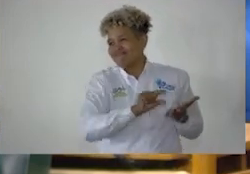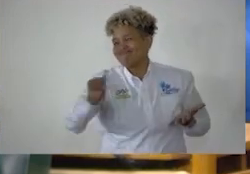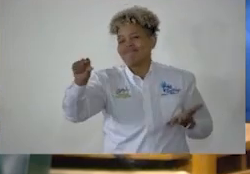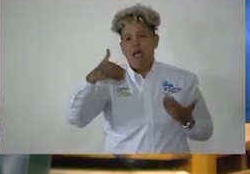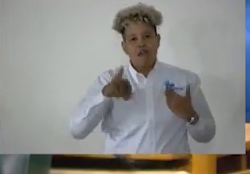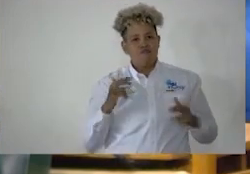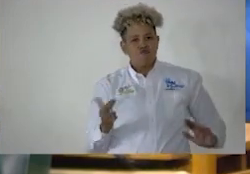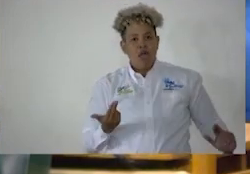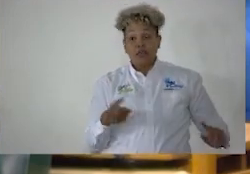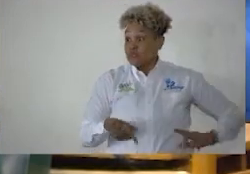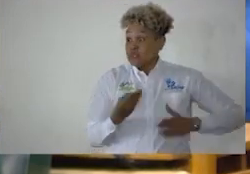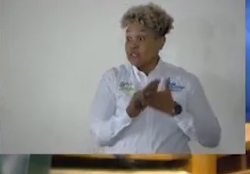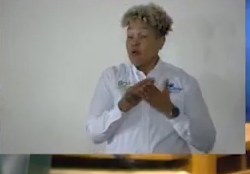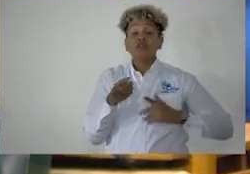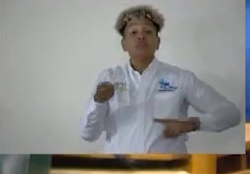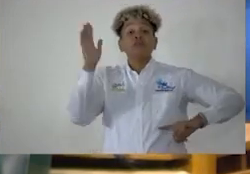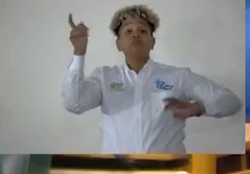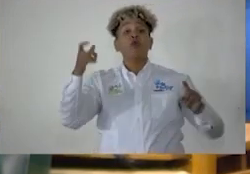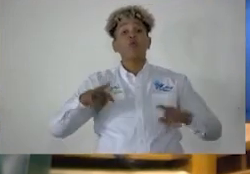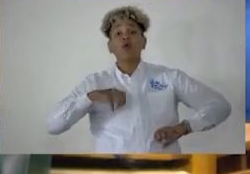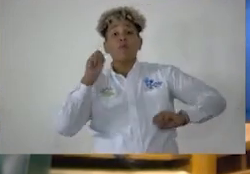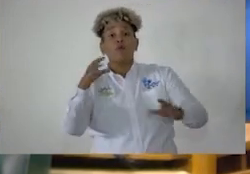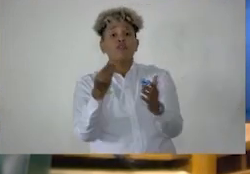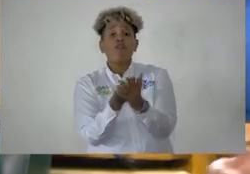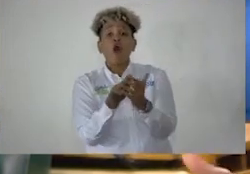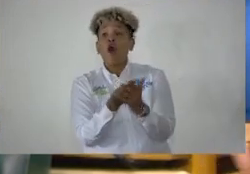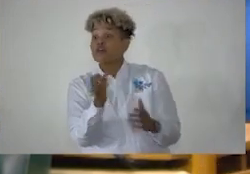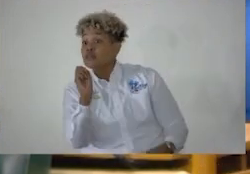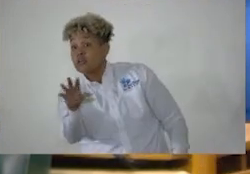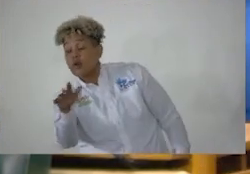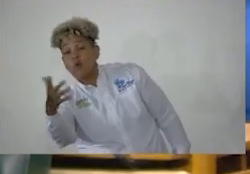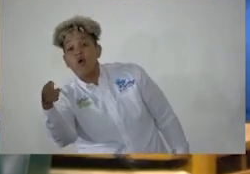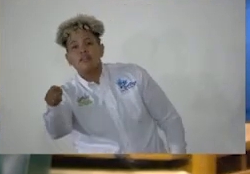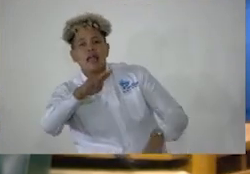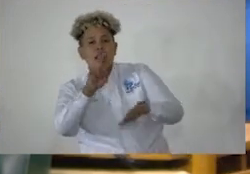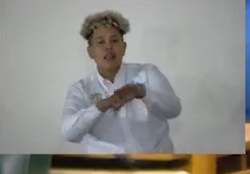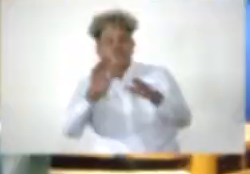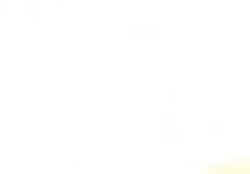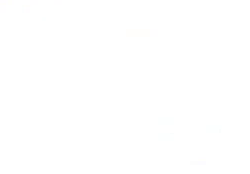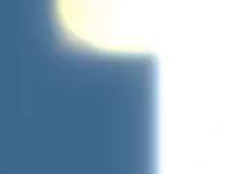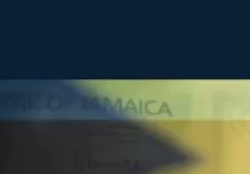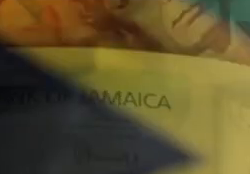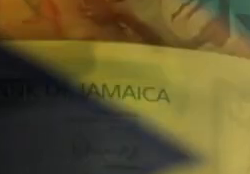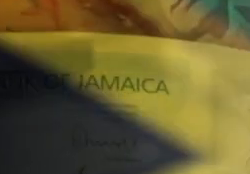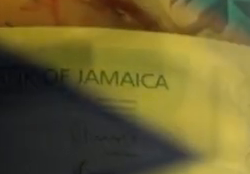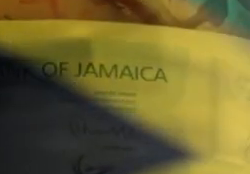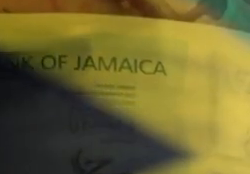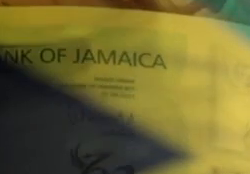so in this budget, Madam Speaker, we are putting funds into that national disaster fund.